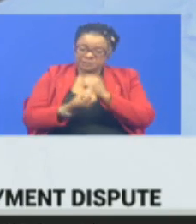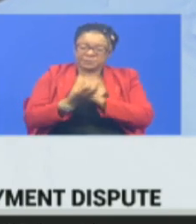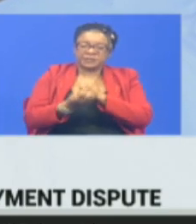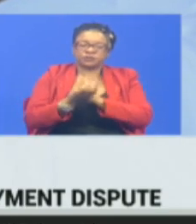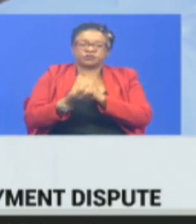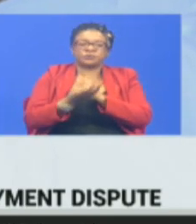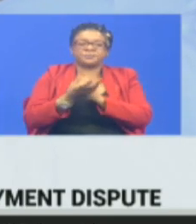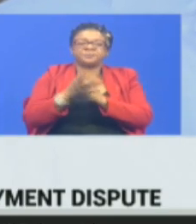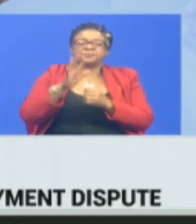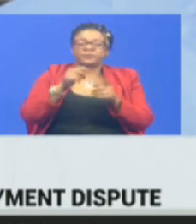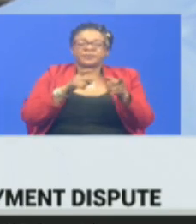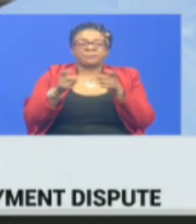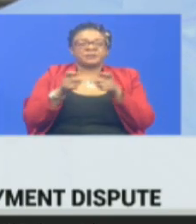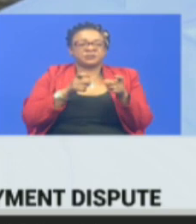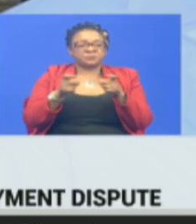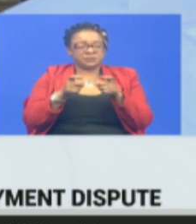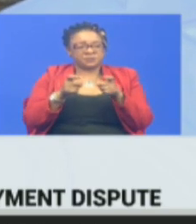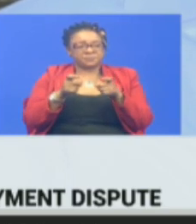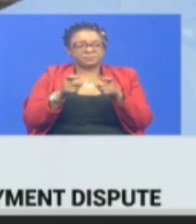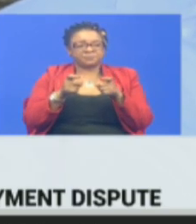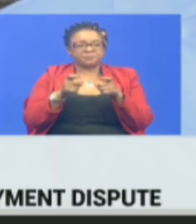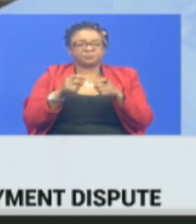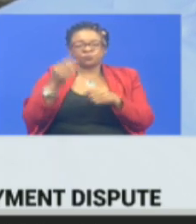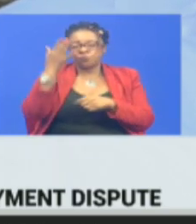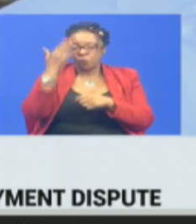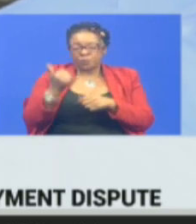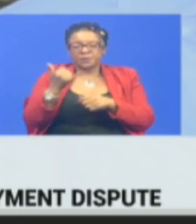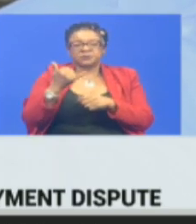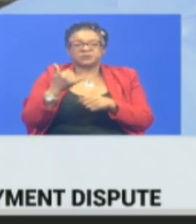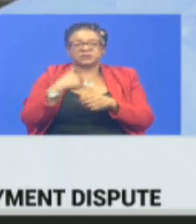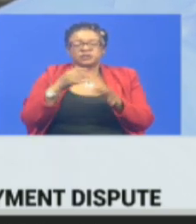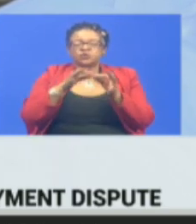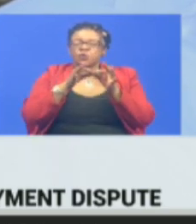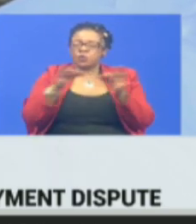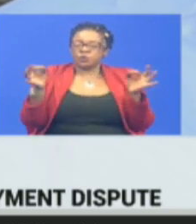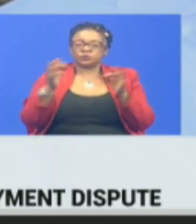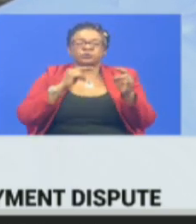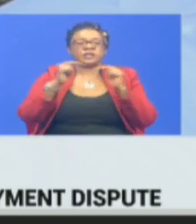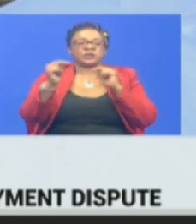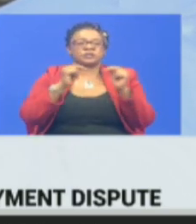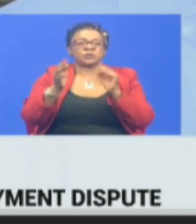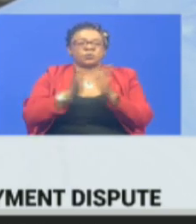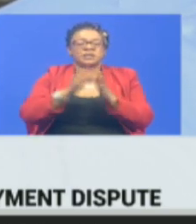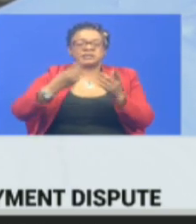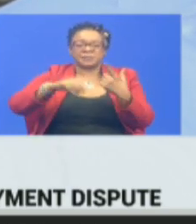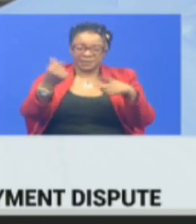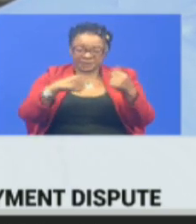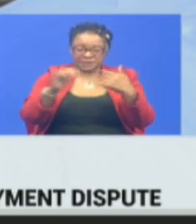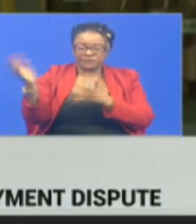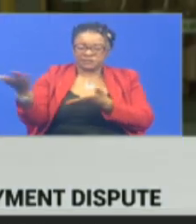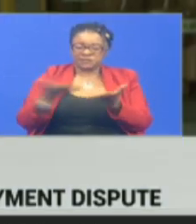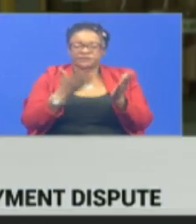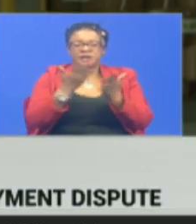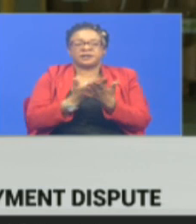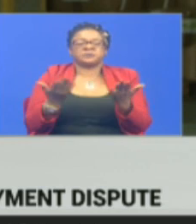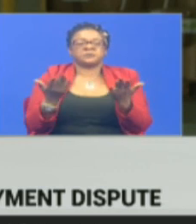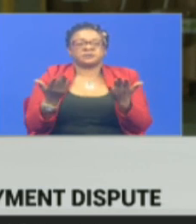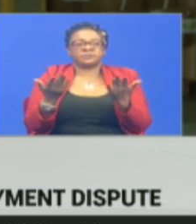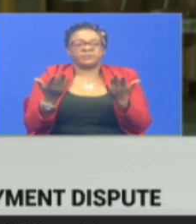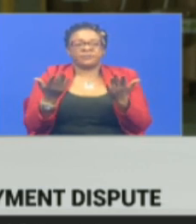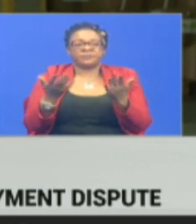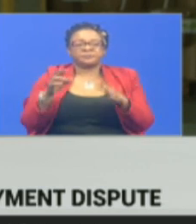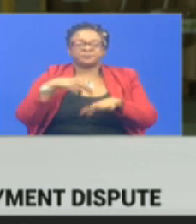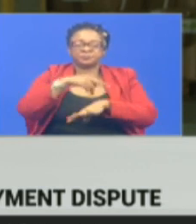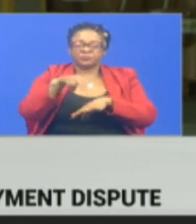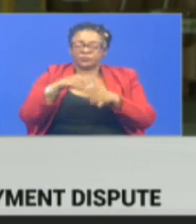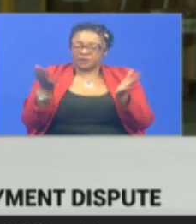the management and why they have also taken so long to negotiate with the suppliers and they have already received their items. The National Assembly